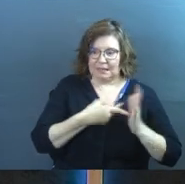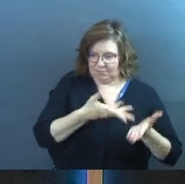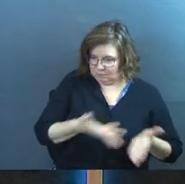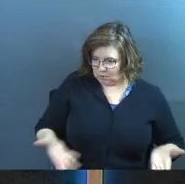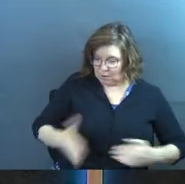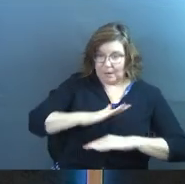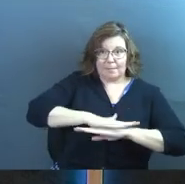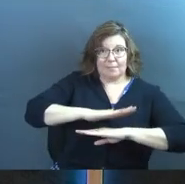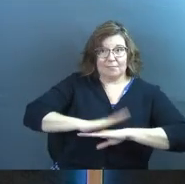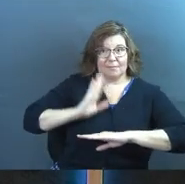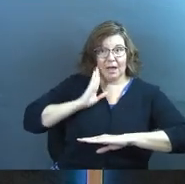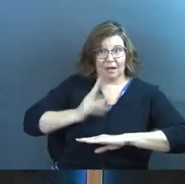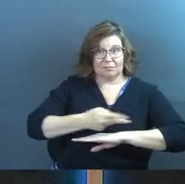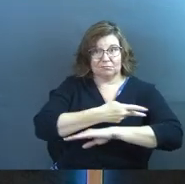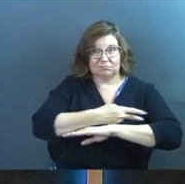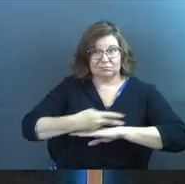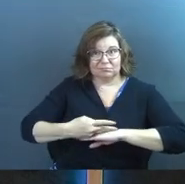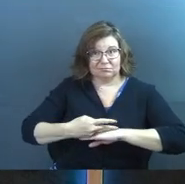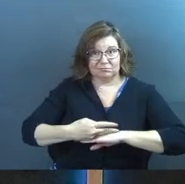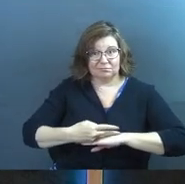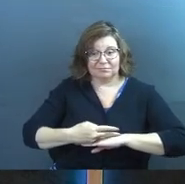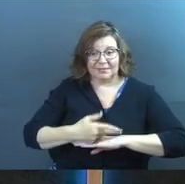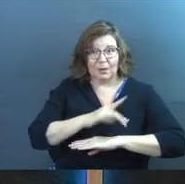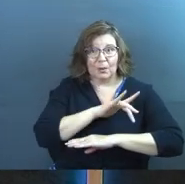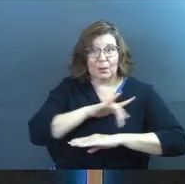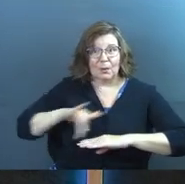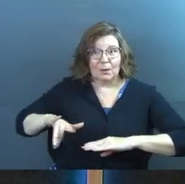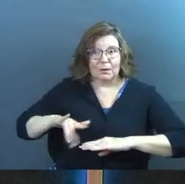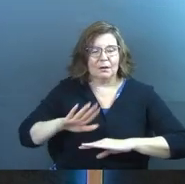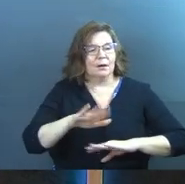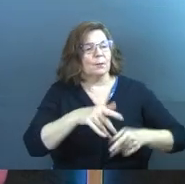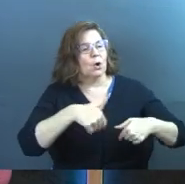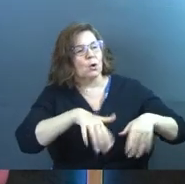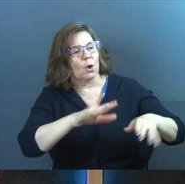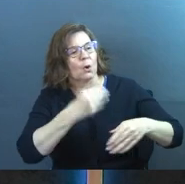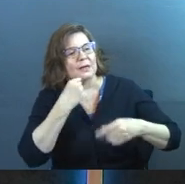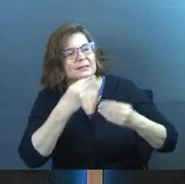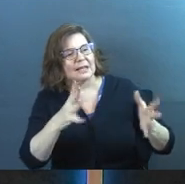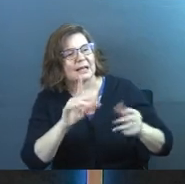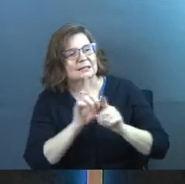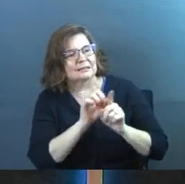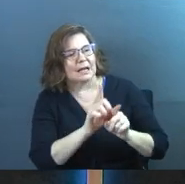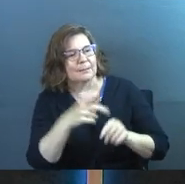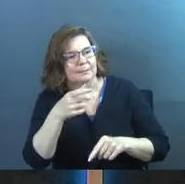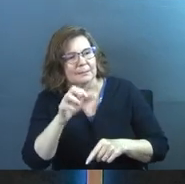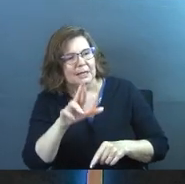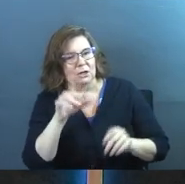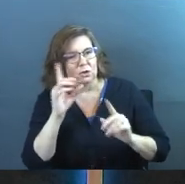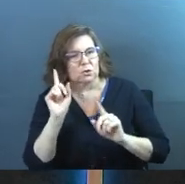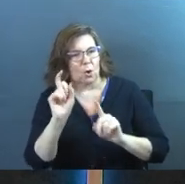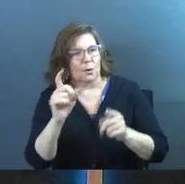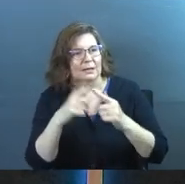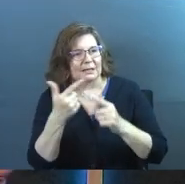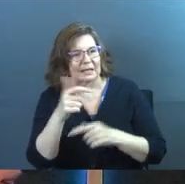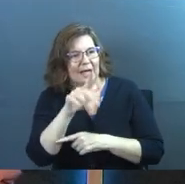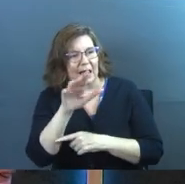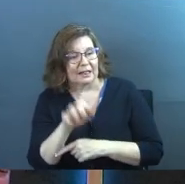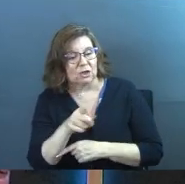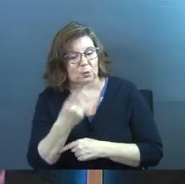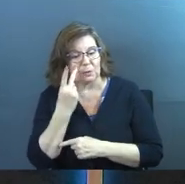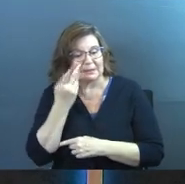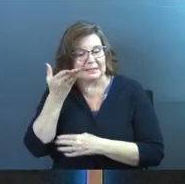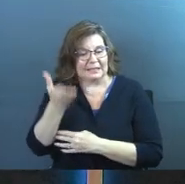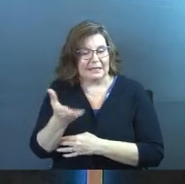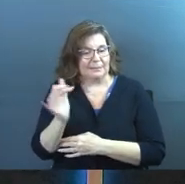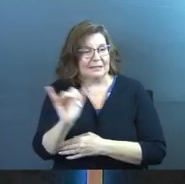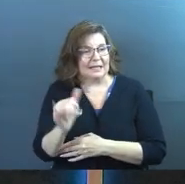bed or whatever it was where Jesus had been laid. But go and tell his disciples and Peter, he is going ahead of you into Galilee, and there you will